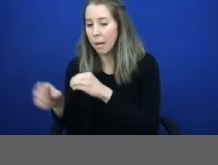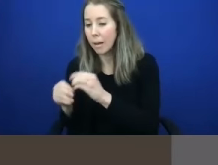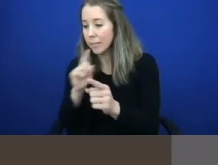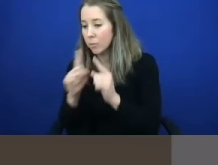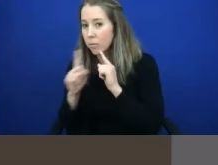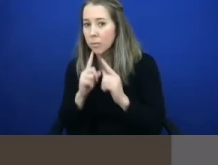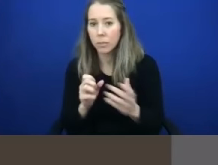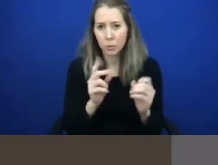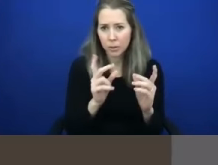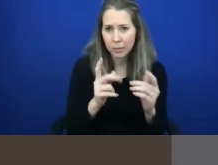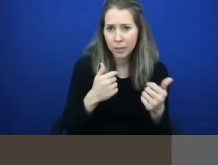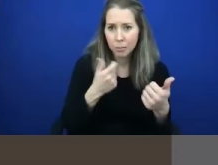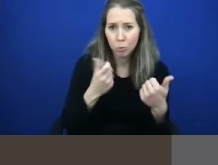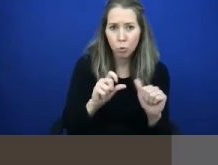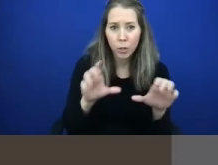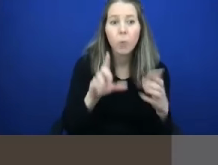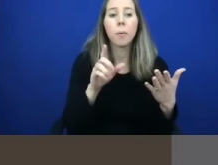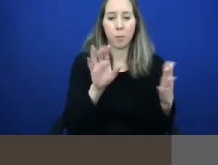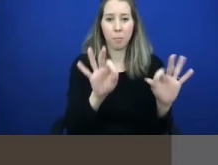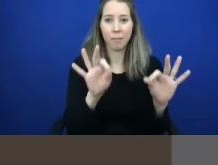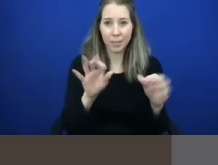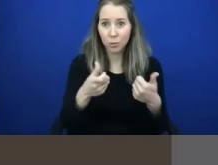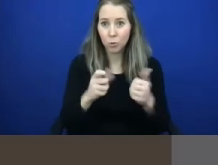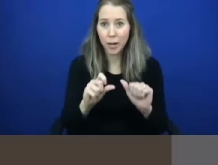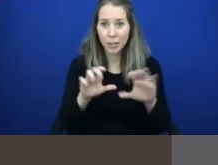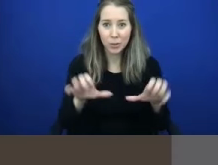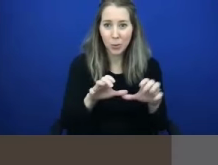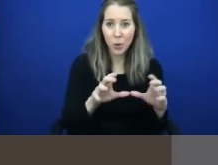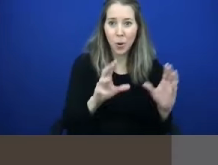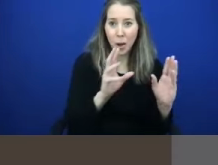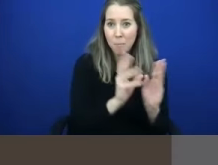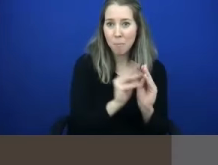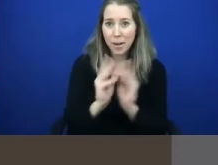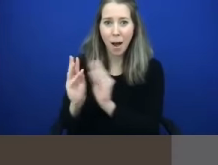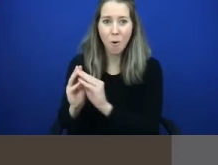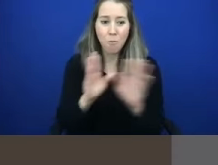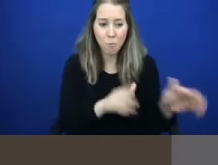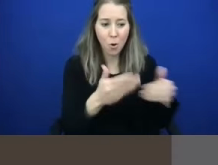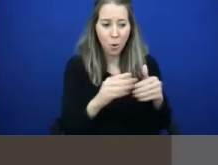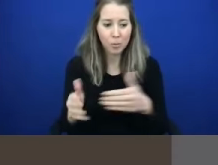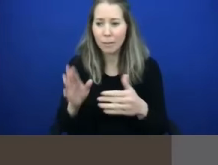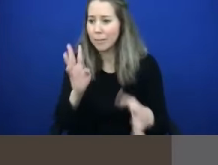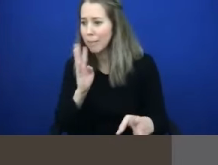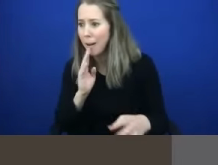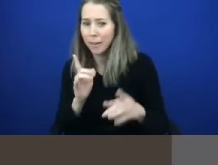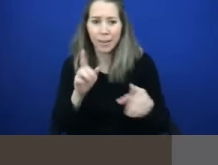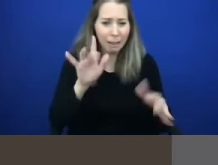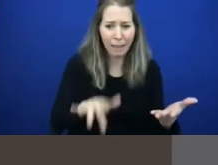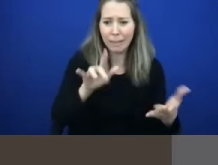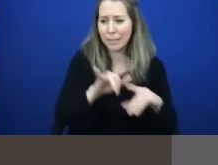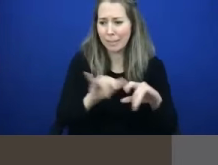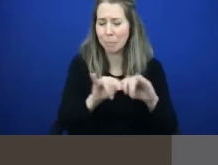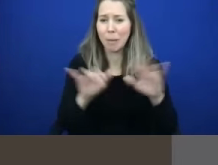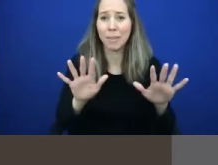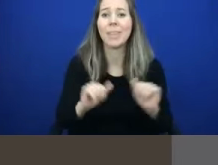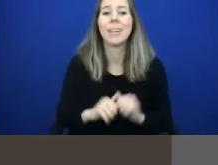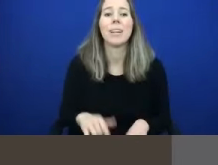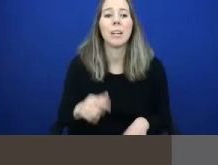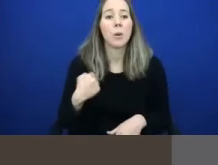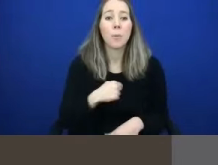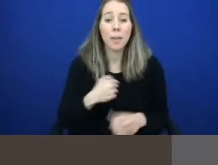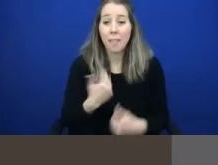do there we go. Trying to do breakout rooms and click and talk at the same time. So we have 5 different